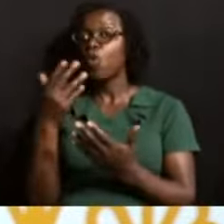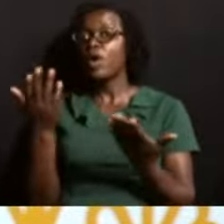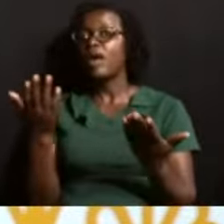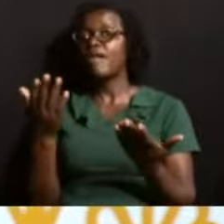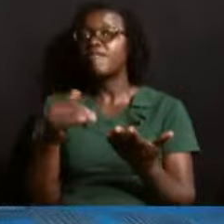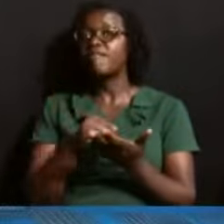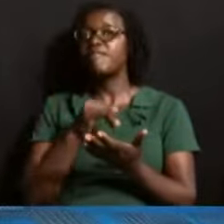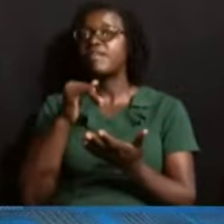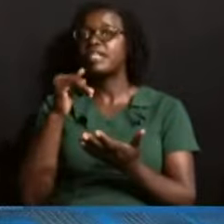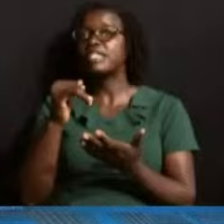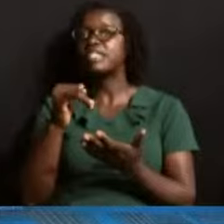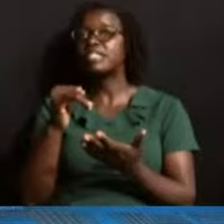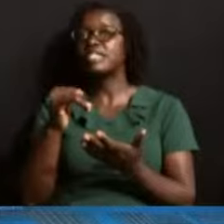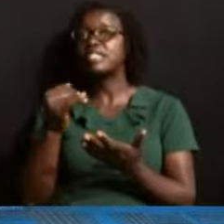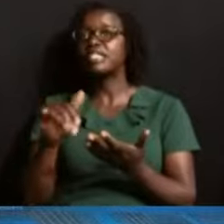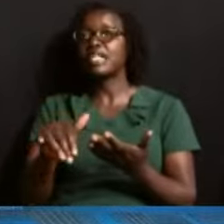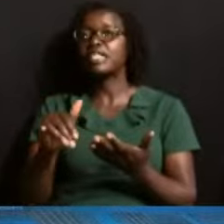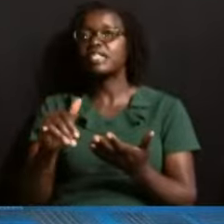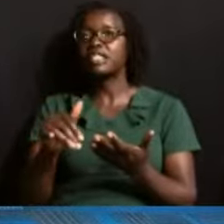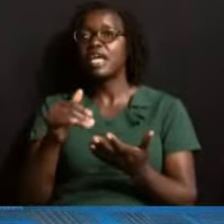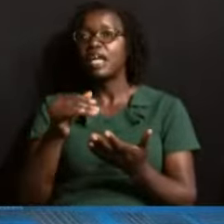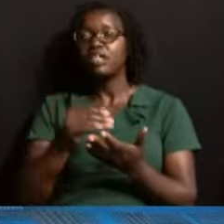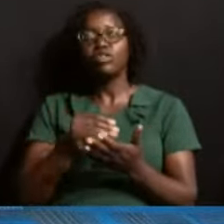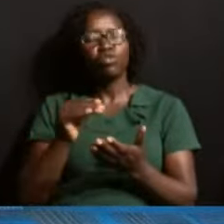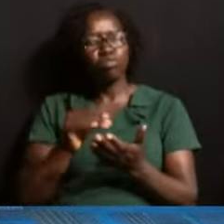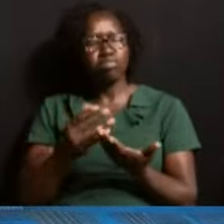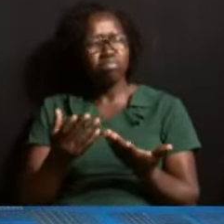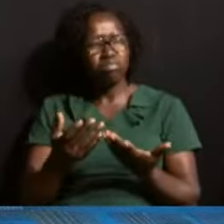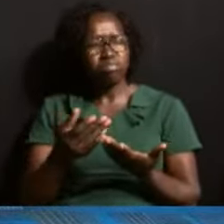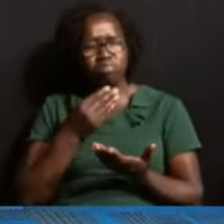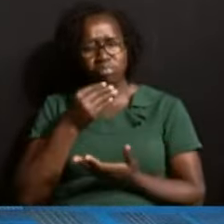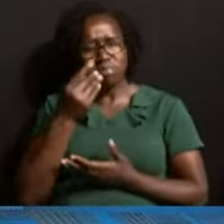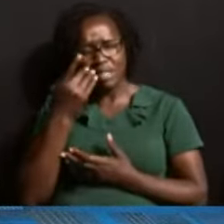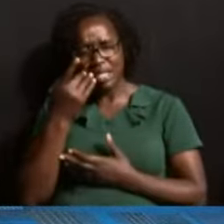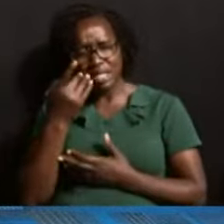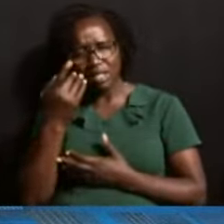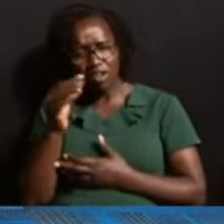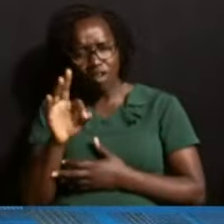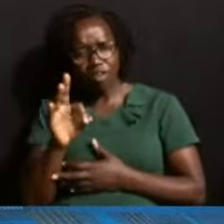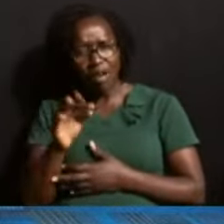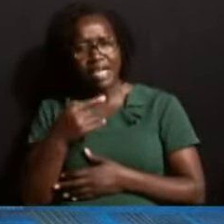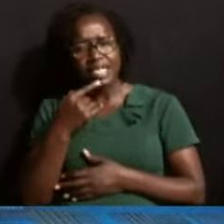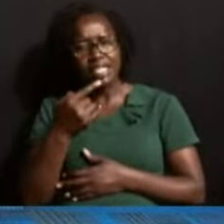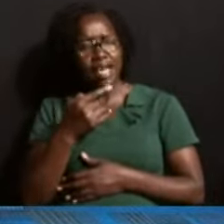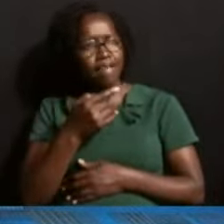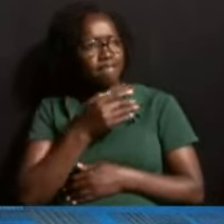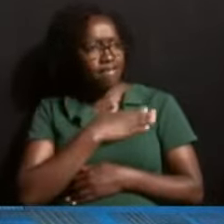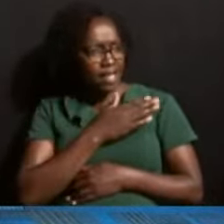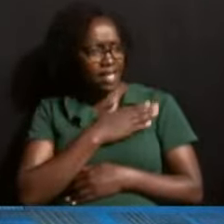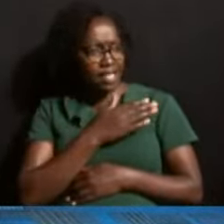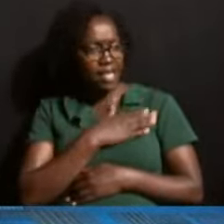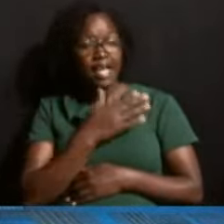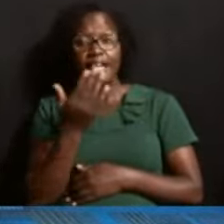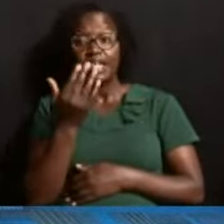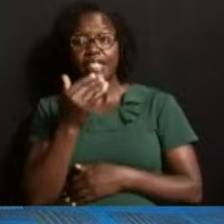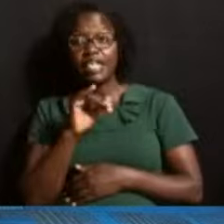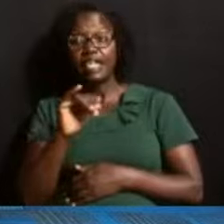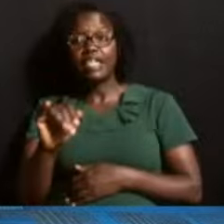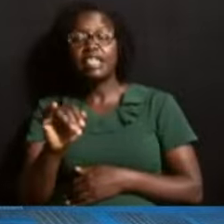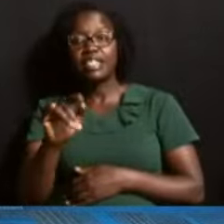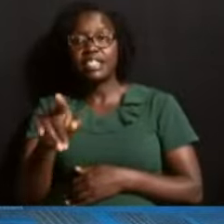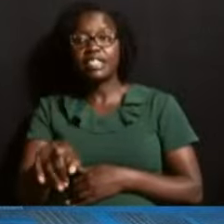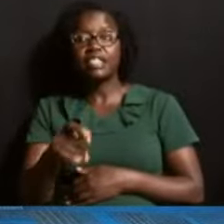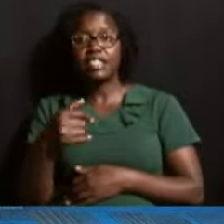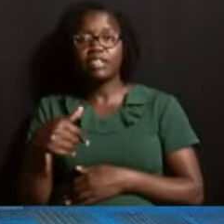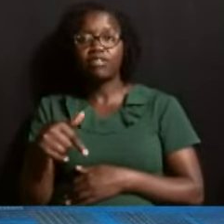you superintend over and say, friend, there is a need for us to